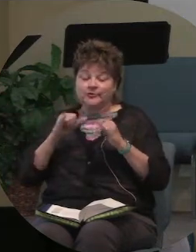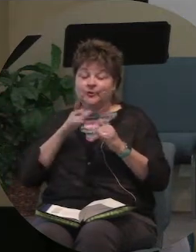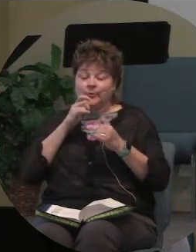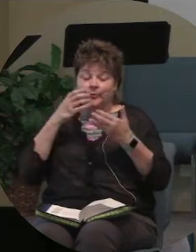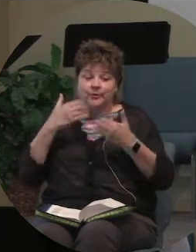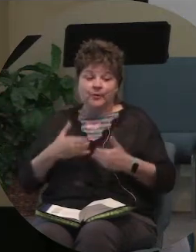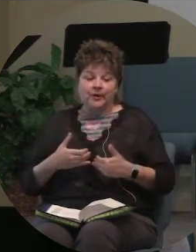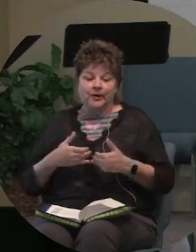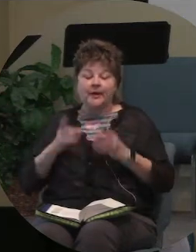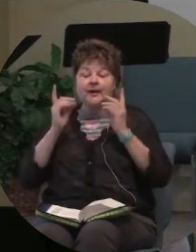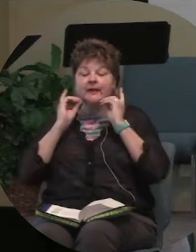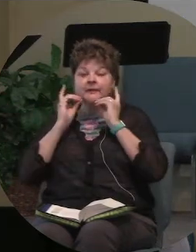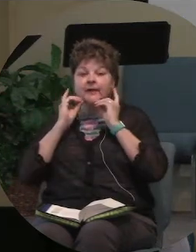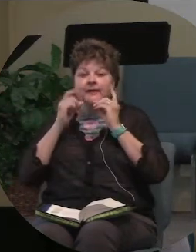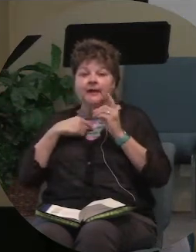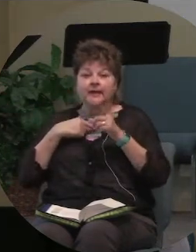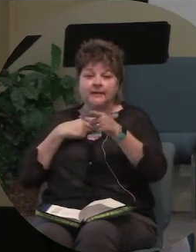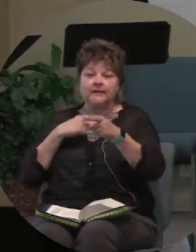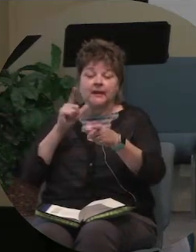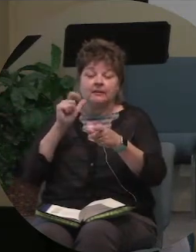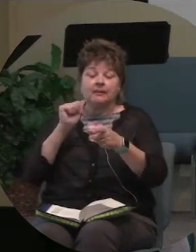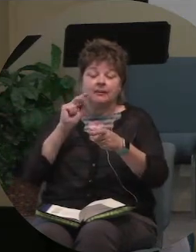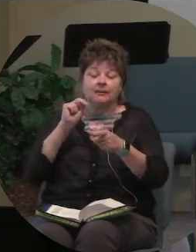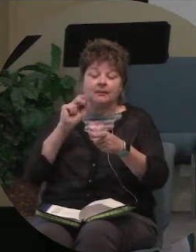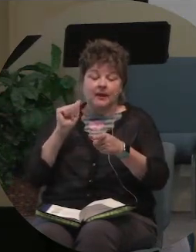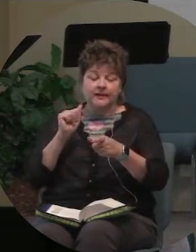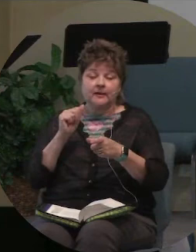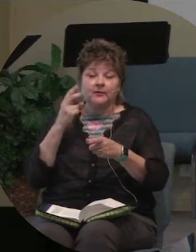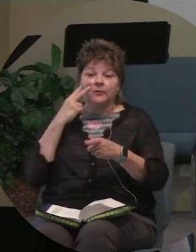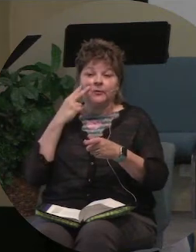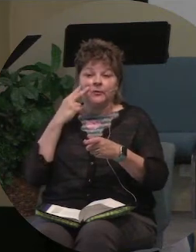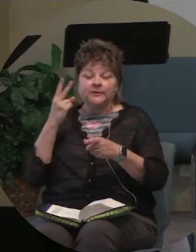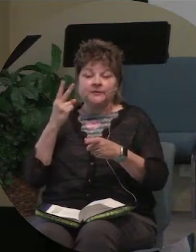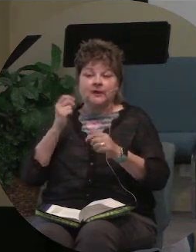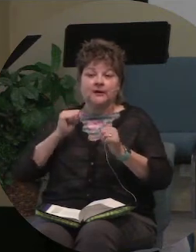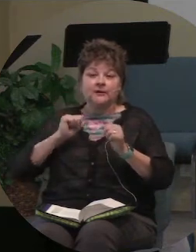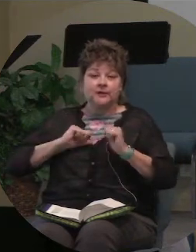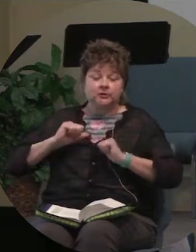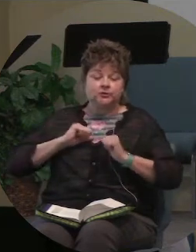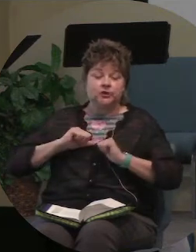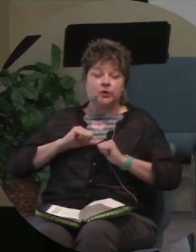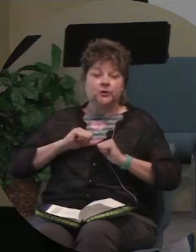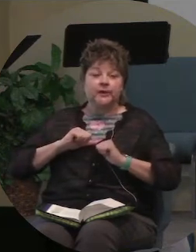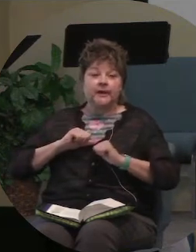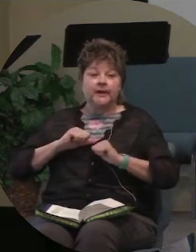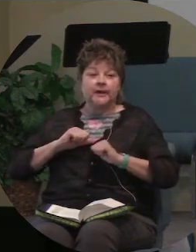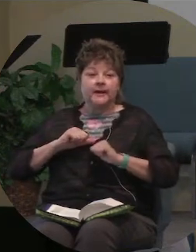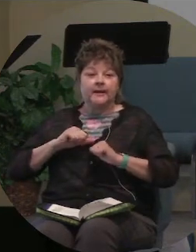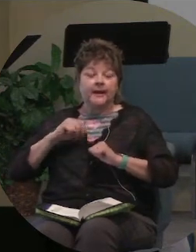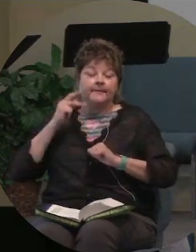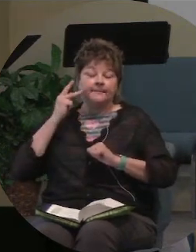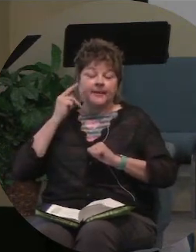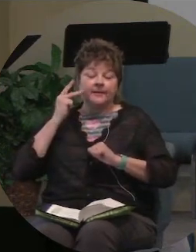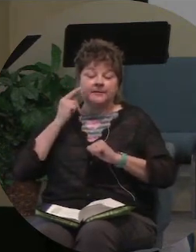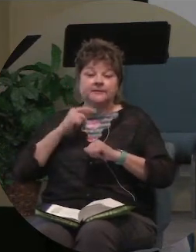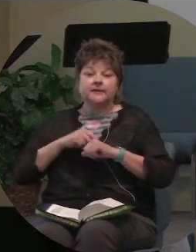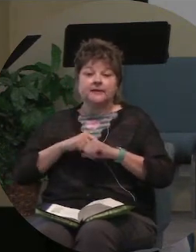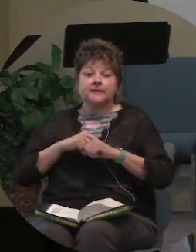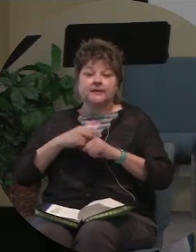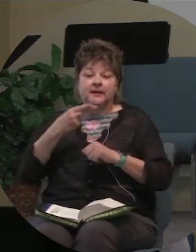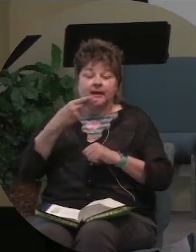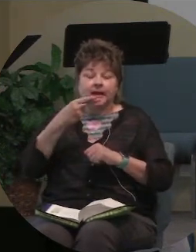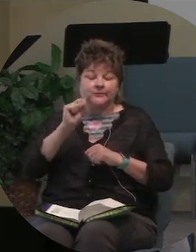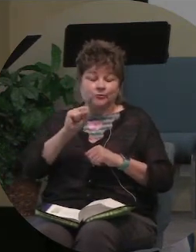fact, Diana and I and Lana, we saw a show at Palisade High School, and the leading lady was Annie, and Annie Get Your